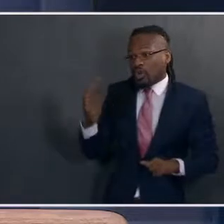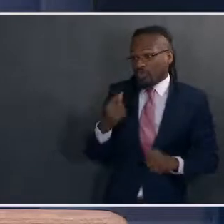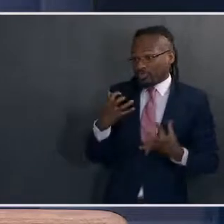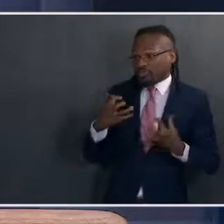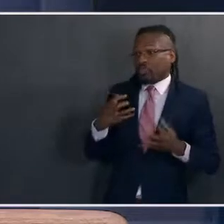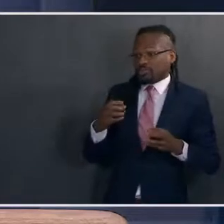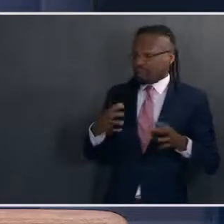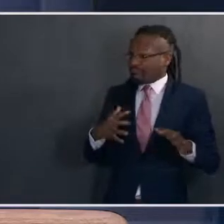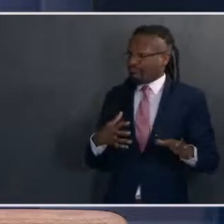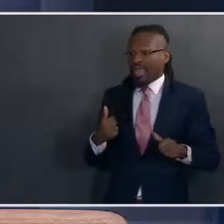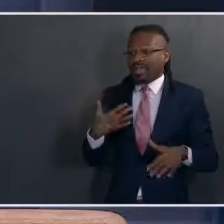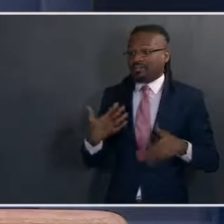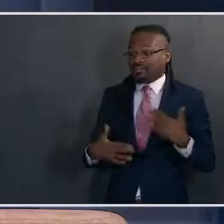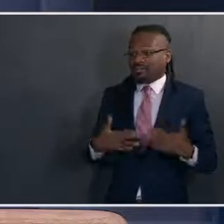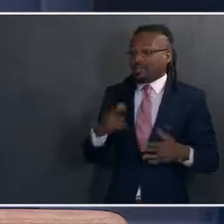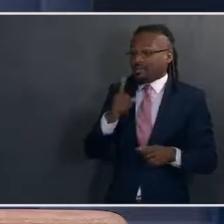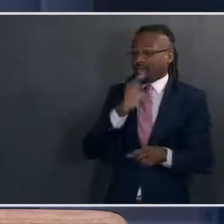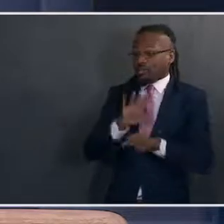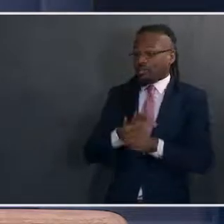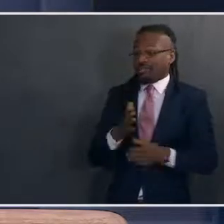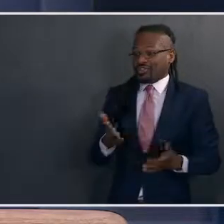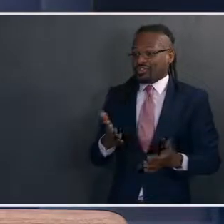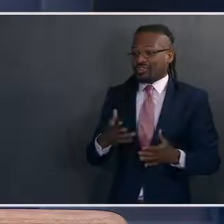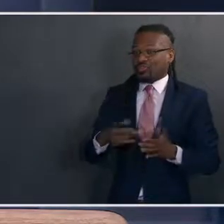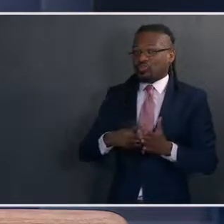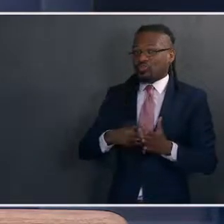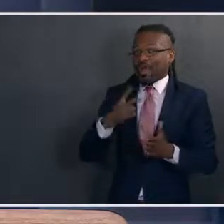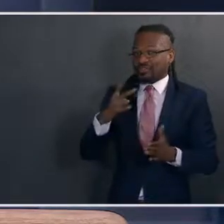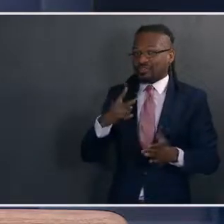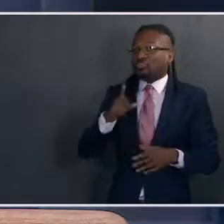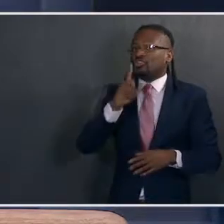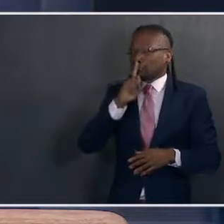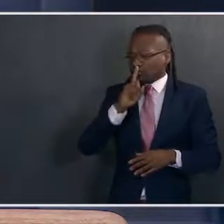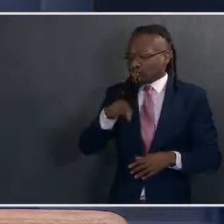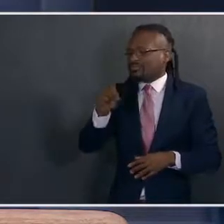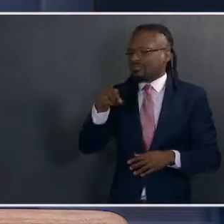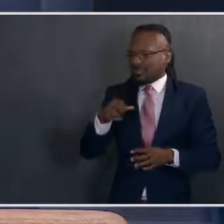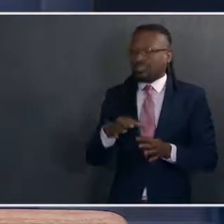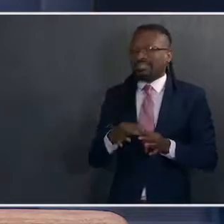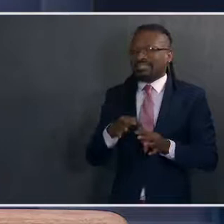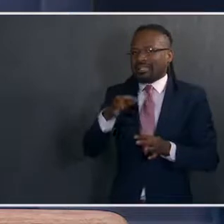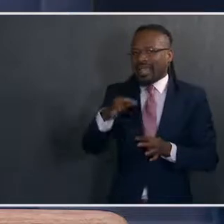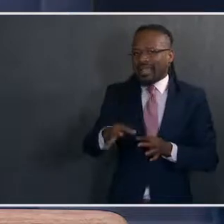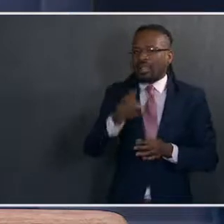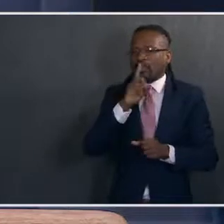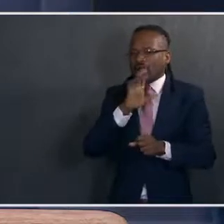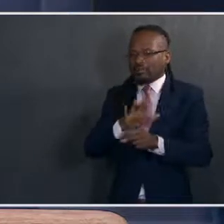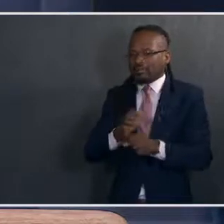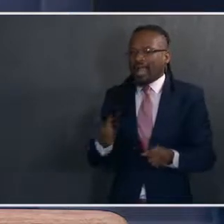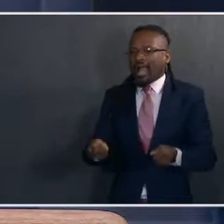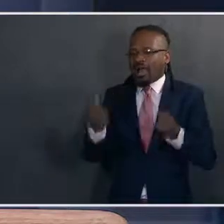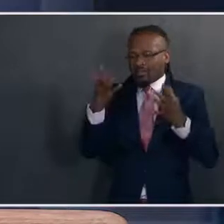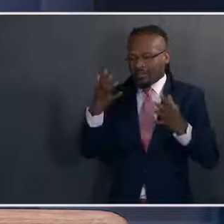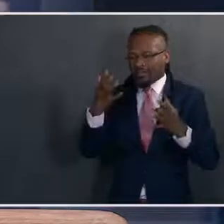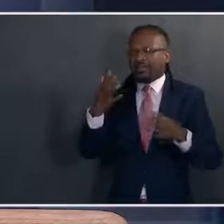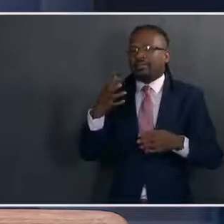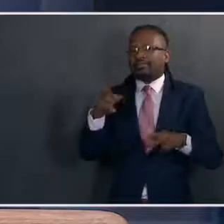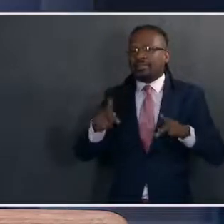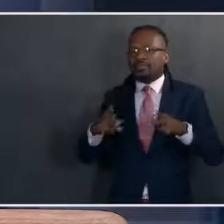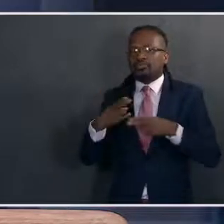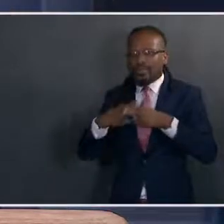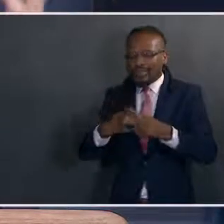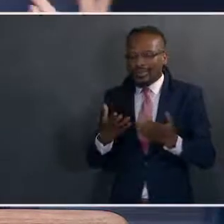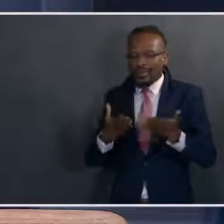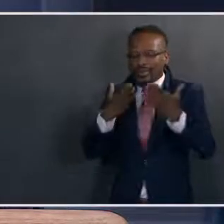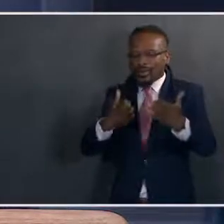confirm, having been here twice. But, you know, there certainly was a delay in the confirmation of a number of our cabinet nominees. Over